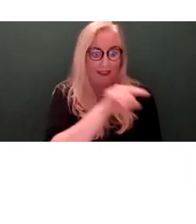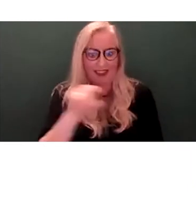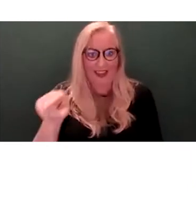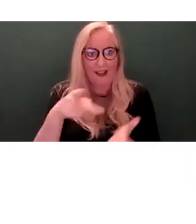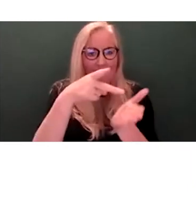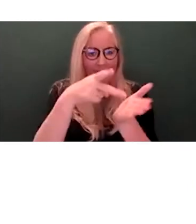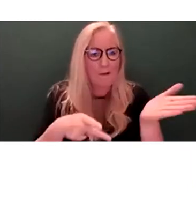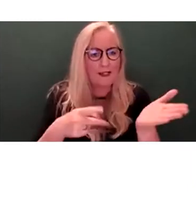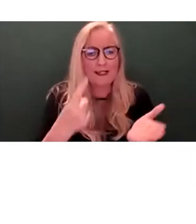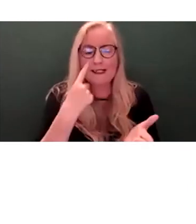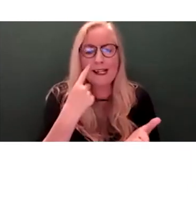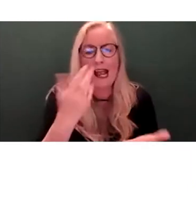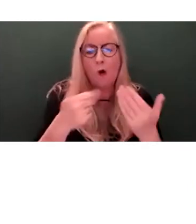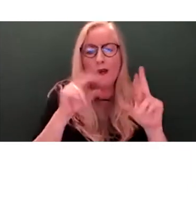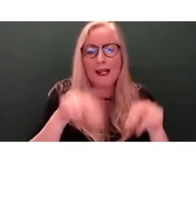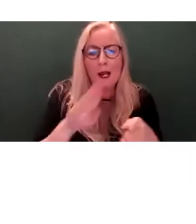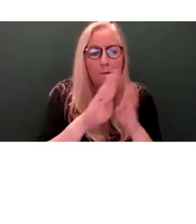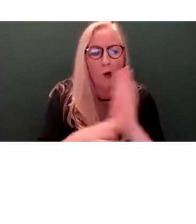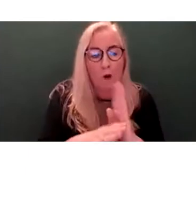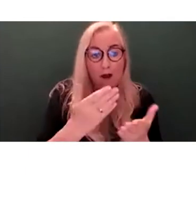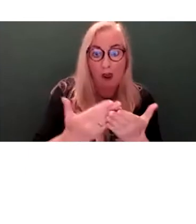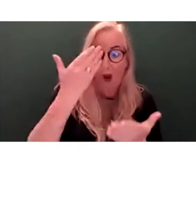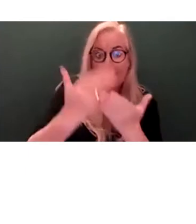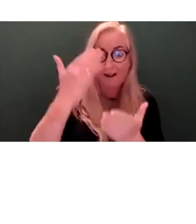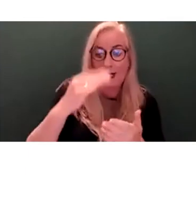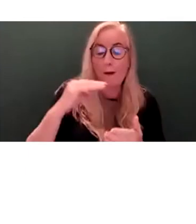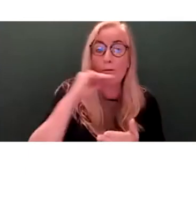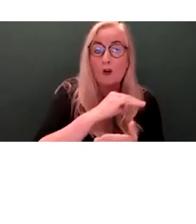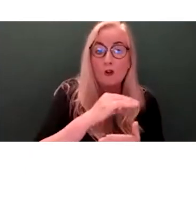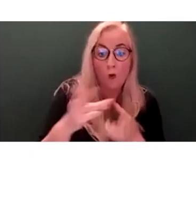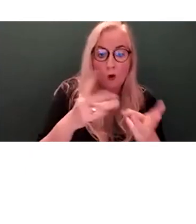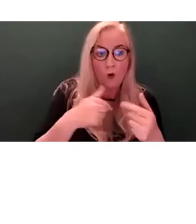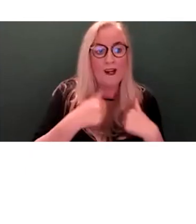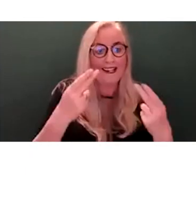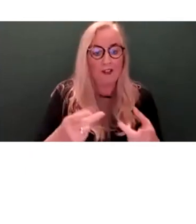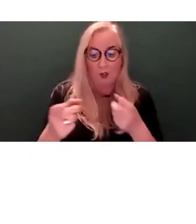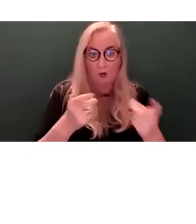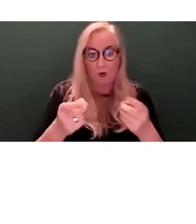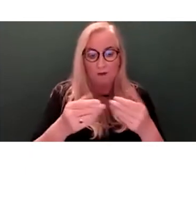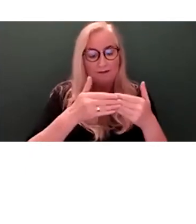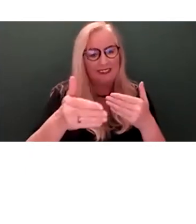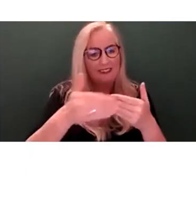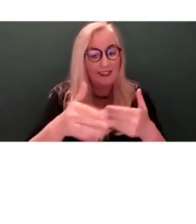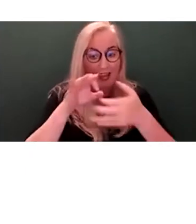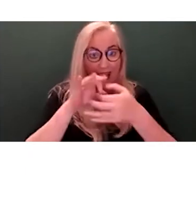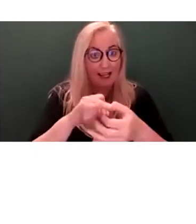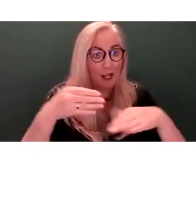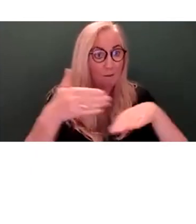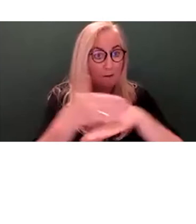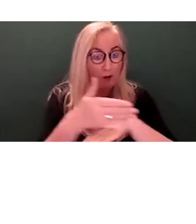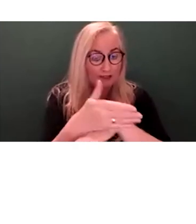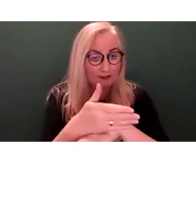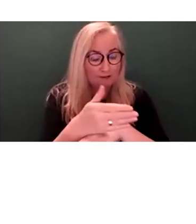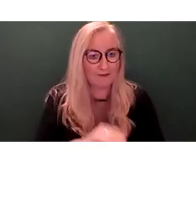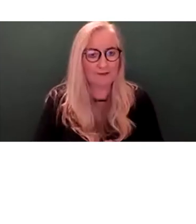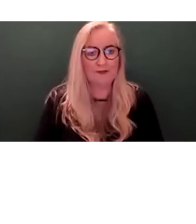to see how we can inform the very important work that we need to keep doing on employment.